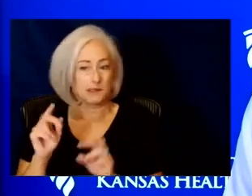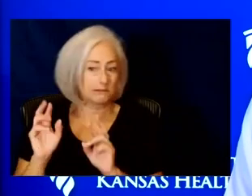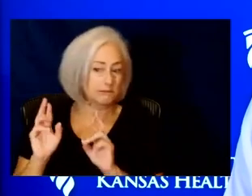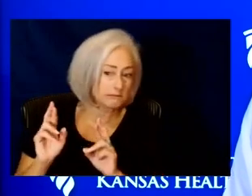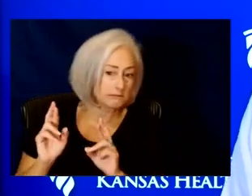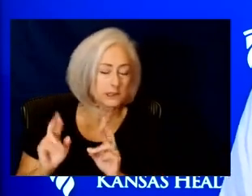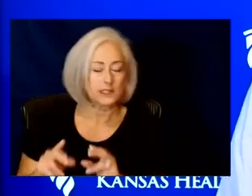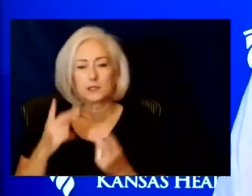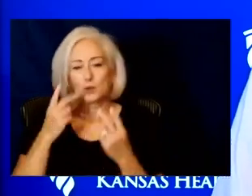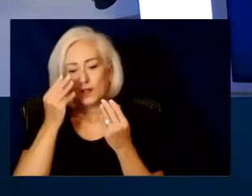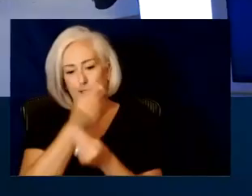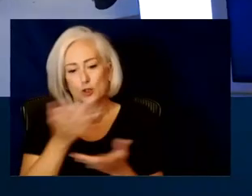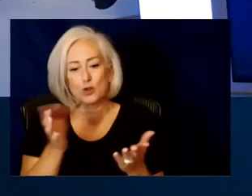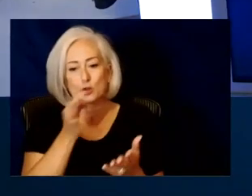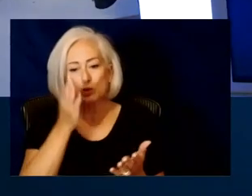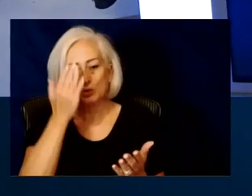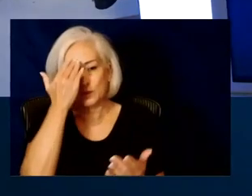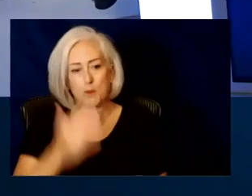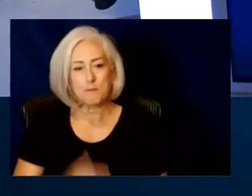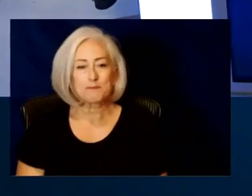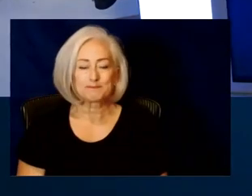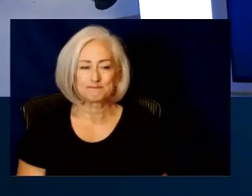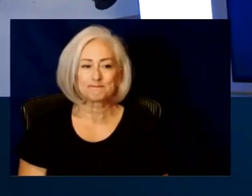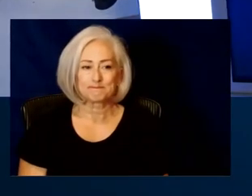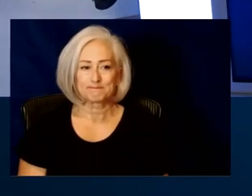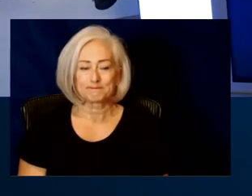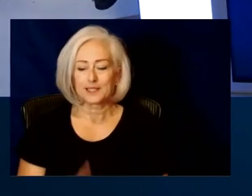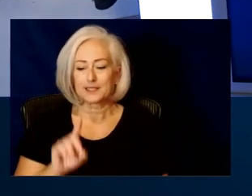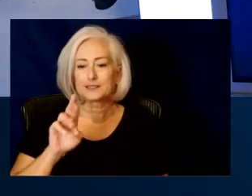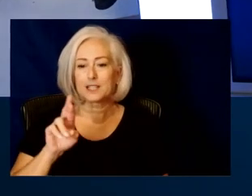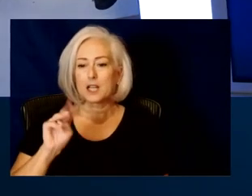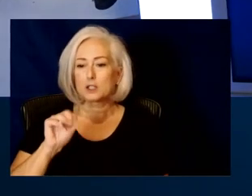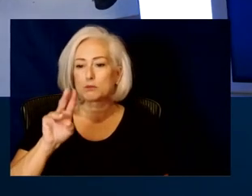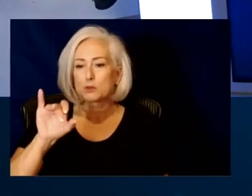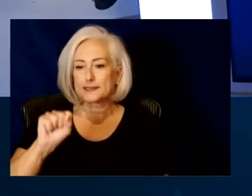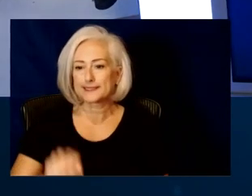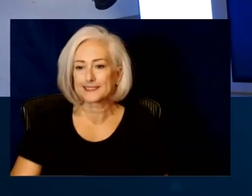updated. All right. Dr. Mermis.